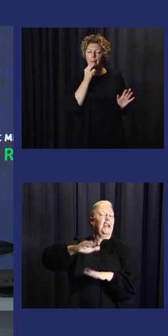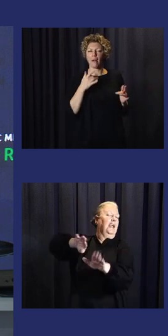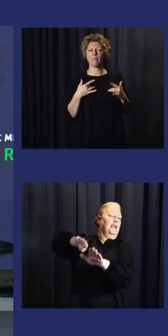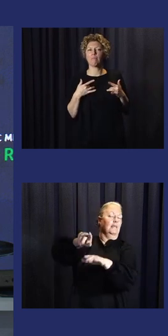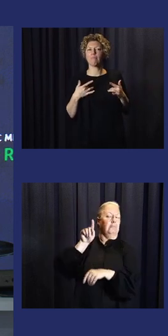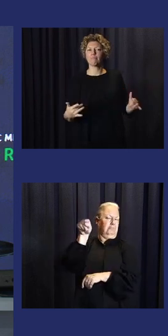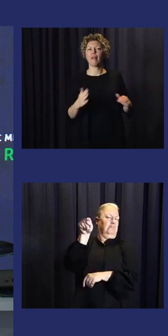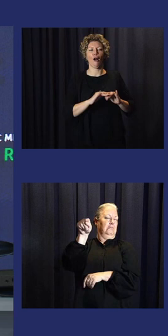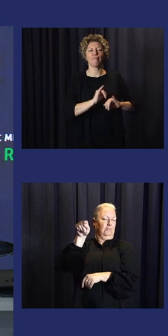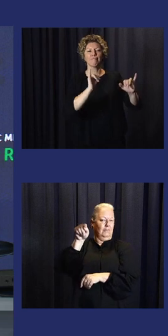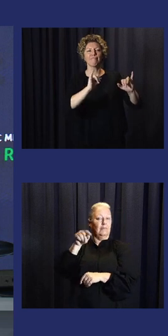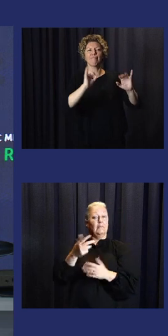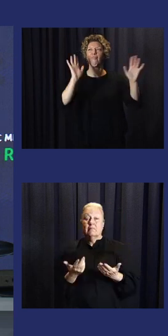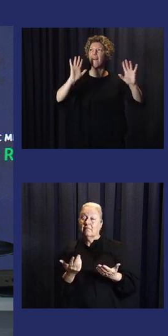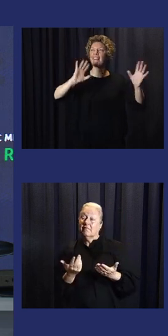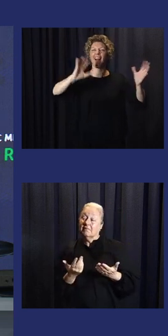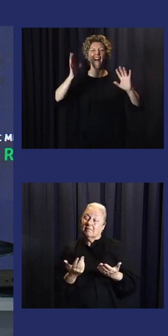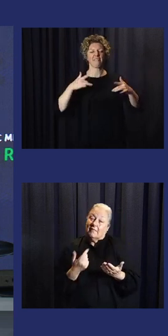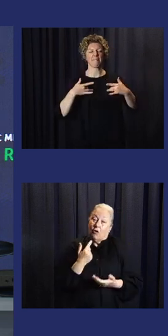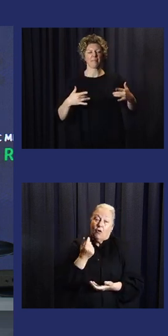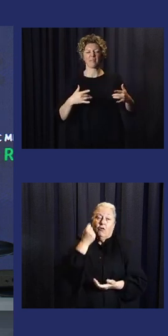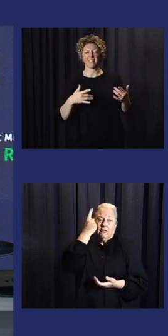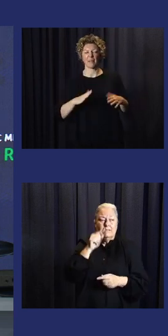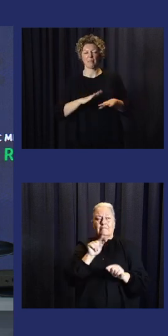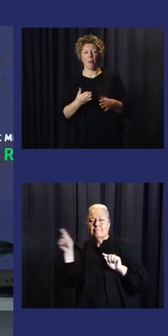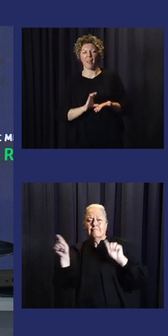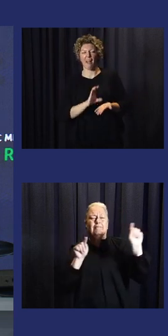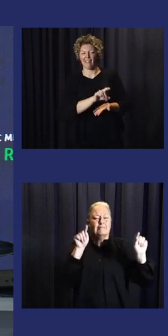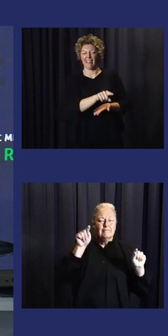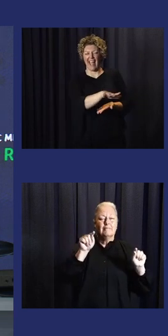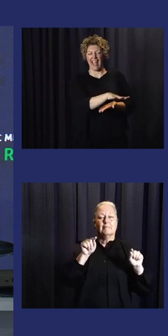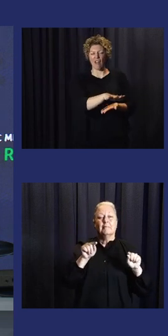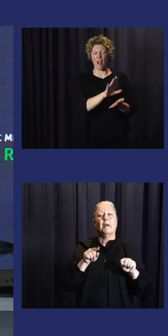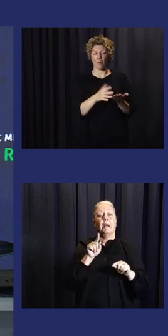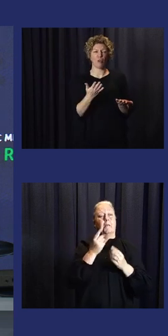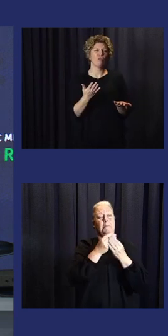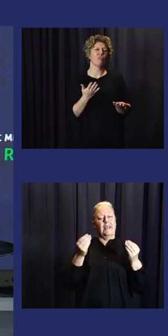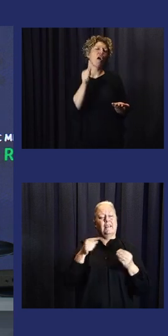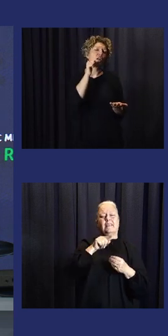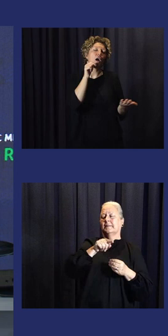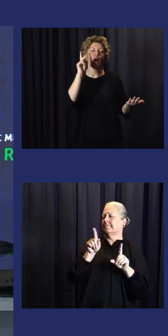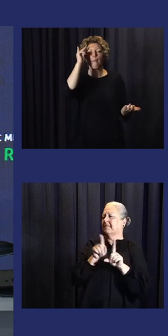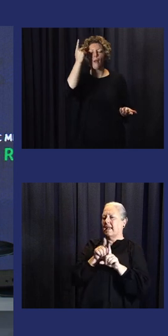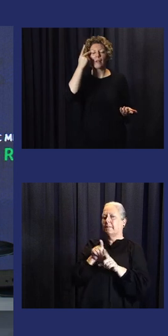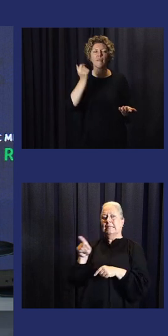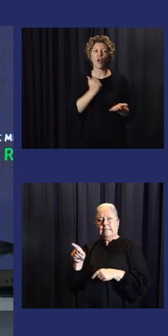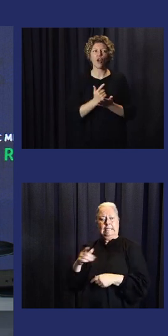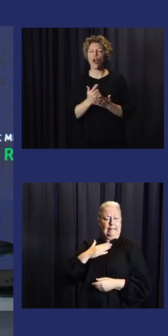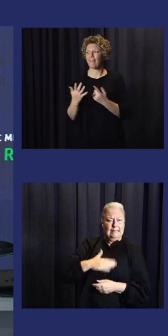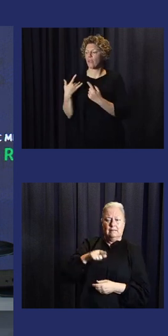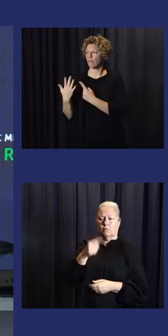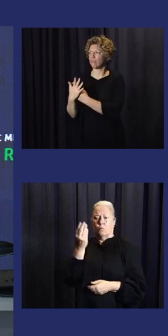prioritize this. And this is understandable sometimes because there are a lot of pressures on many areas that